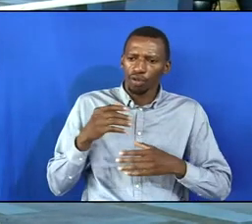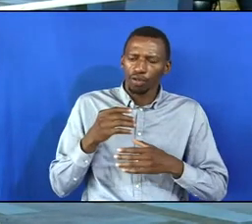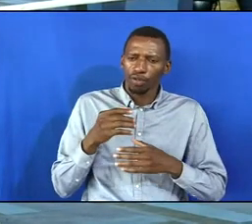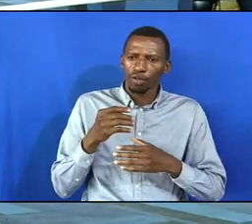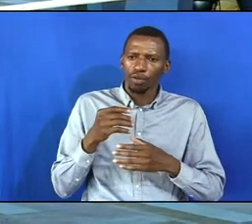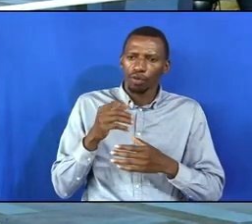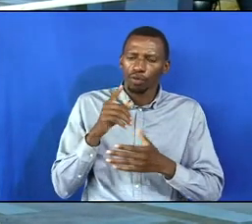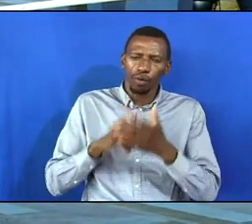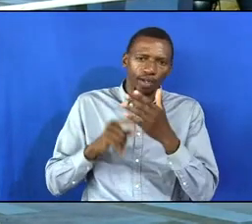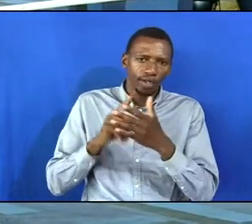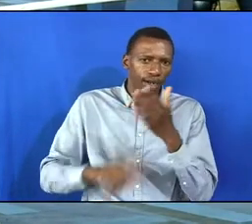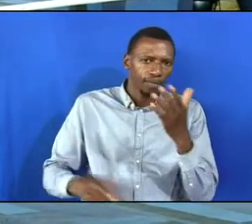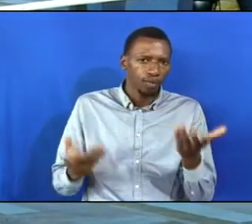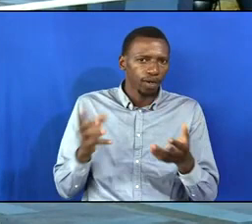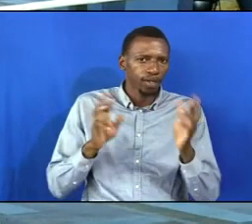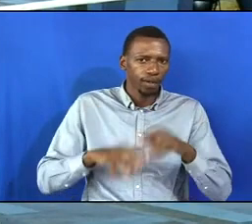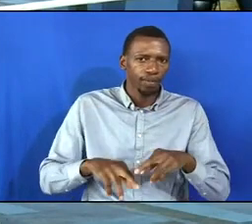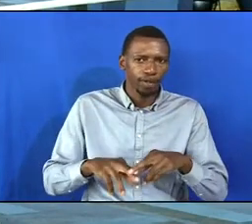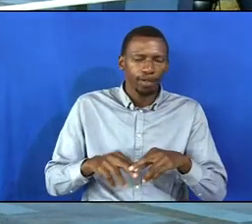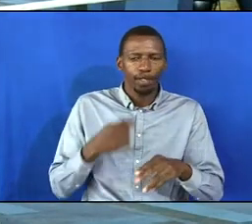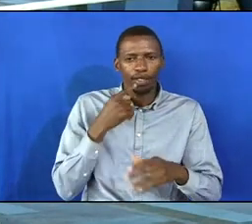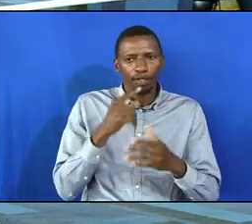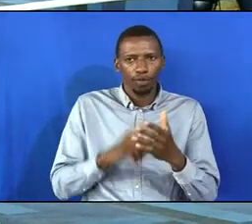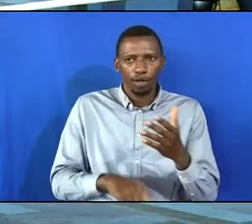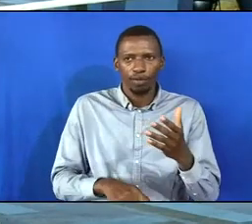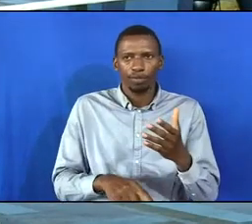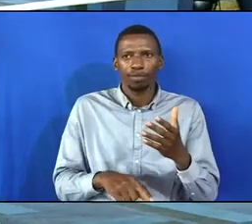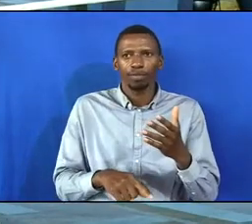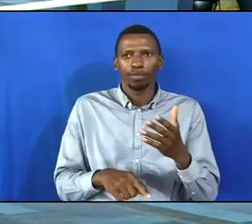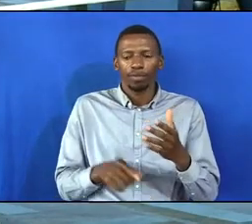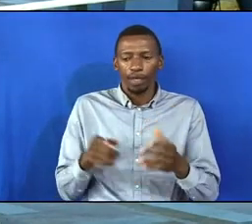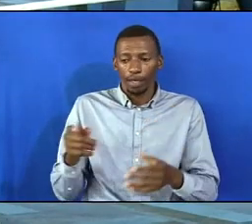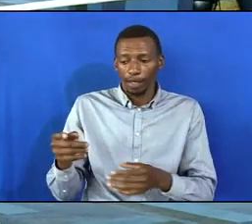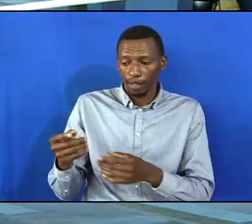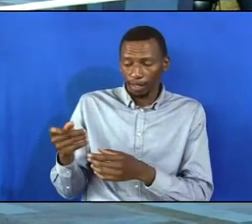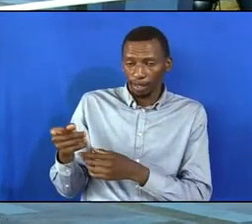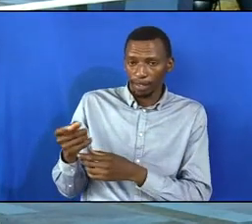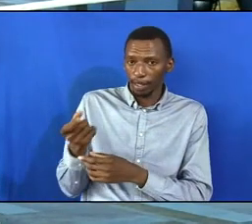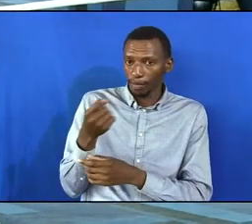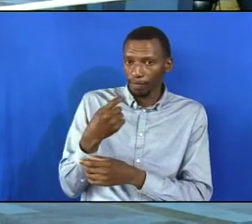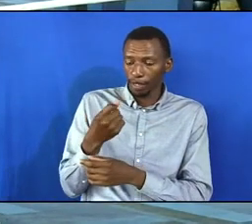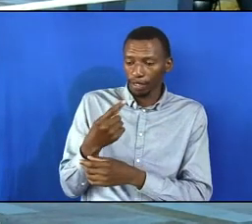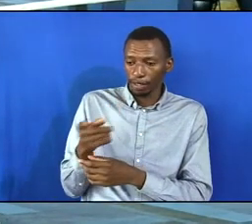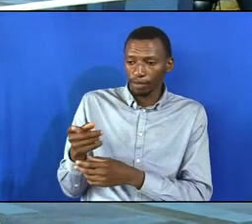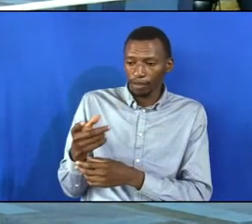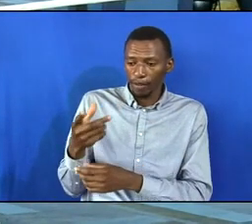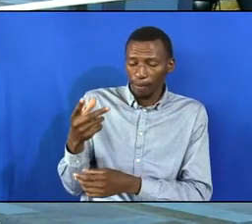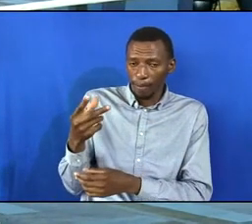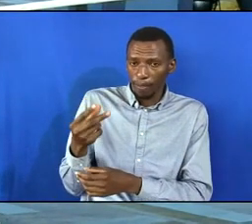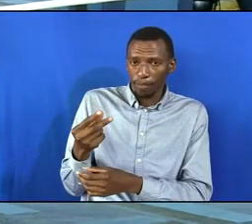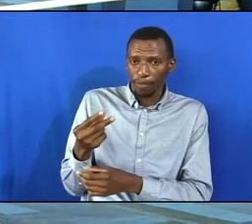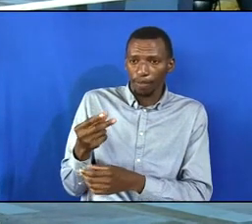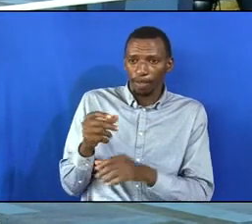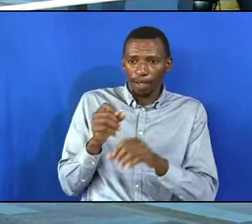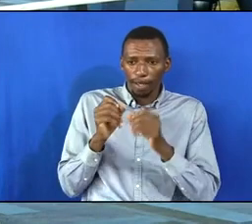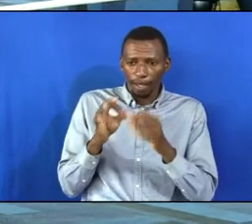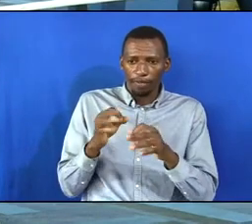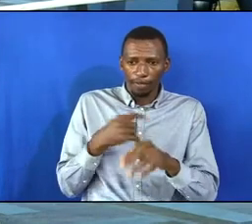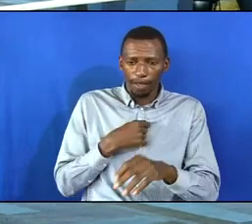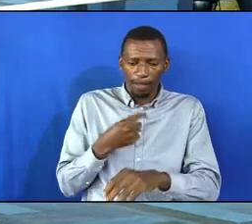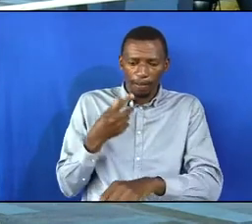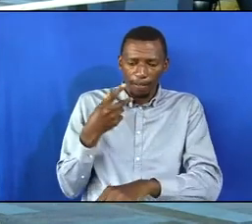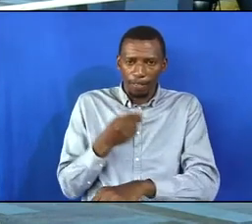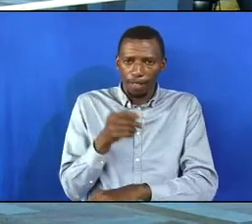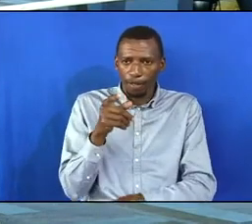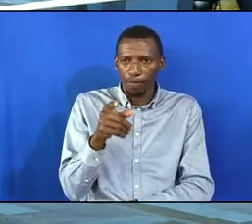He confided in me, told me, the science of anesthesia is so well developed, if I inflict pain on